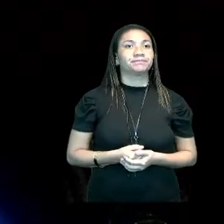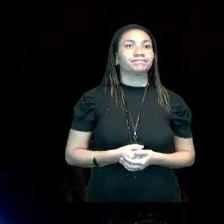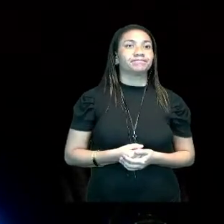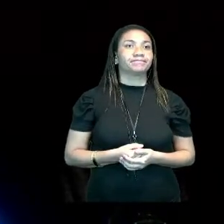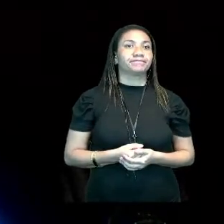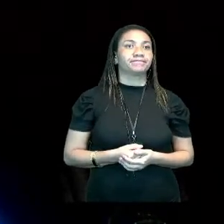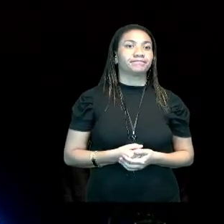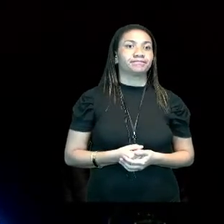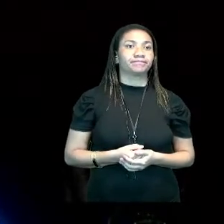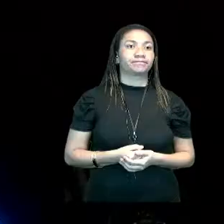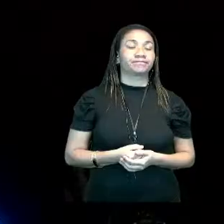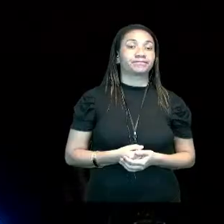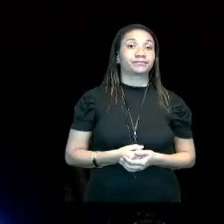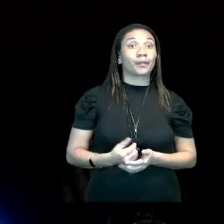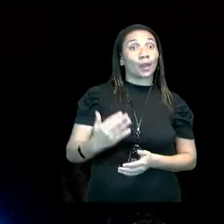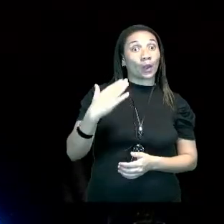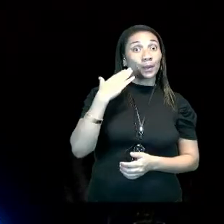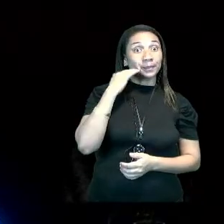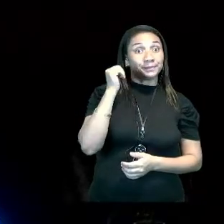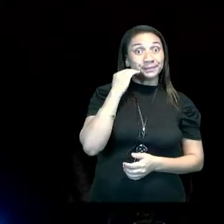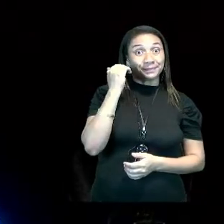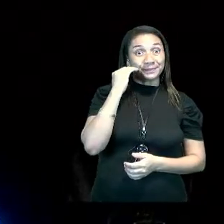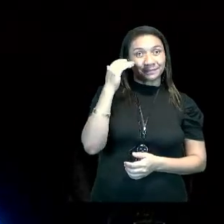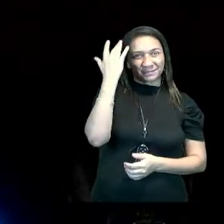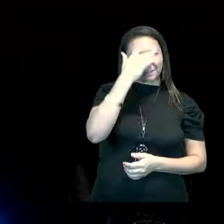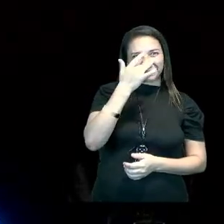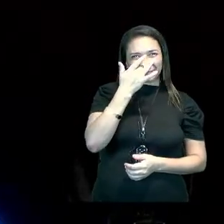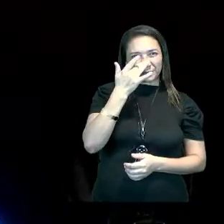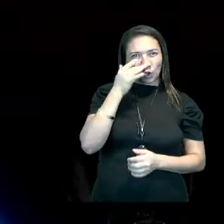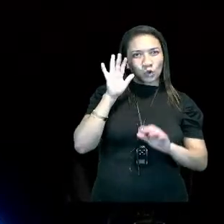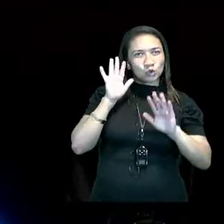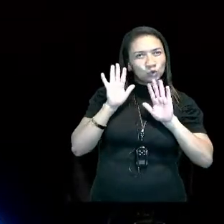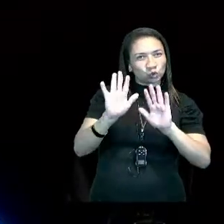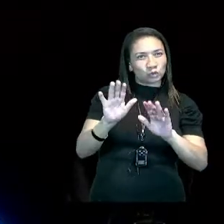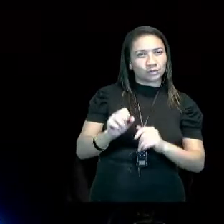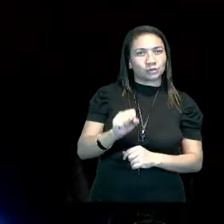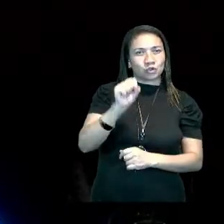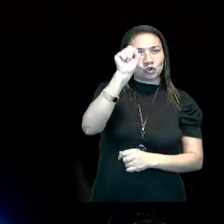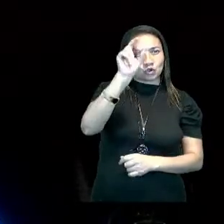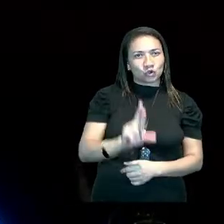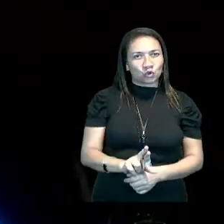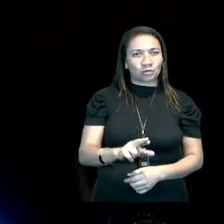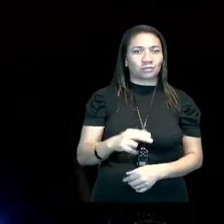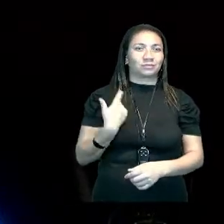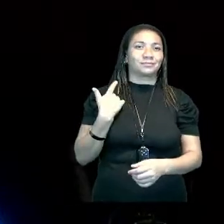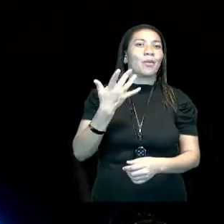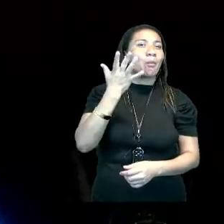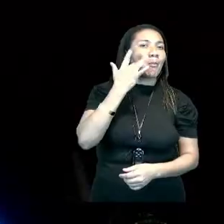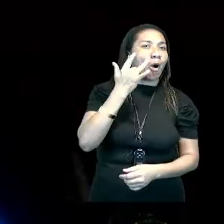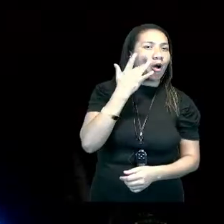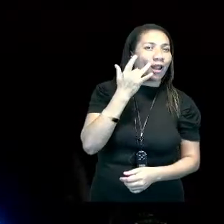Black women, women of the global South, women of color in the US,